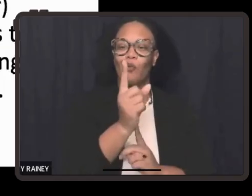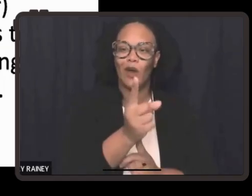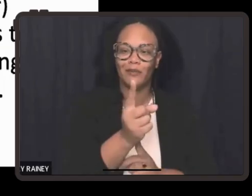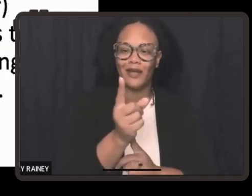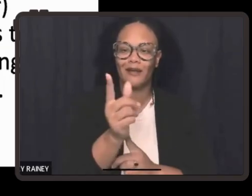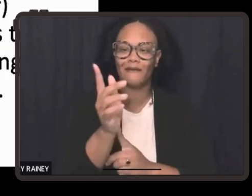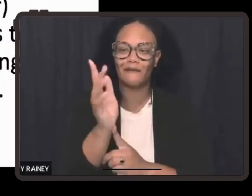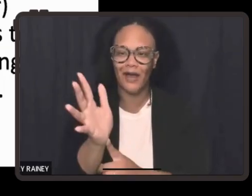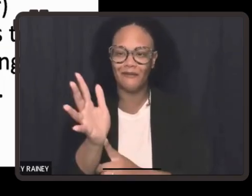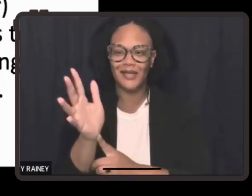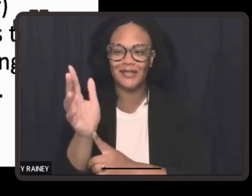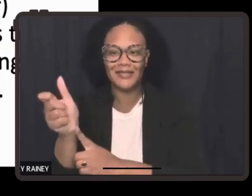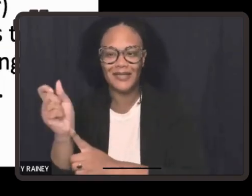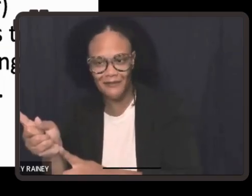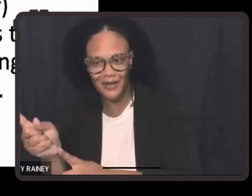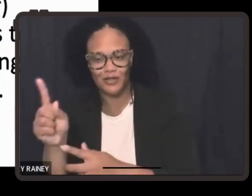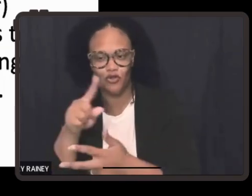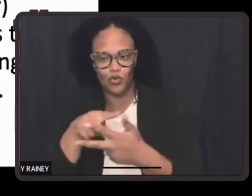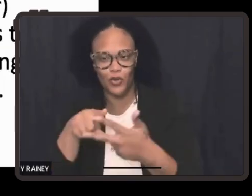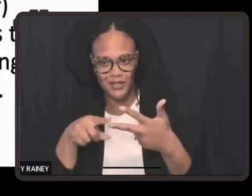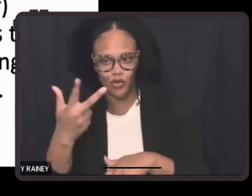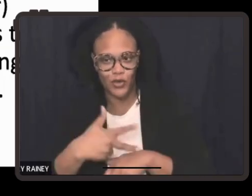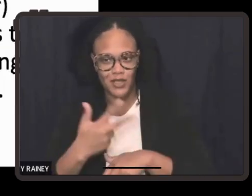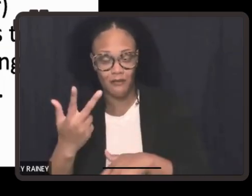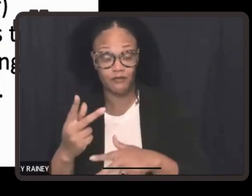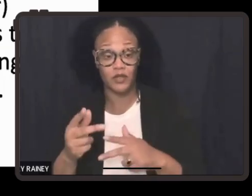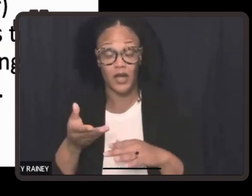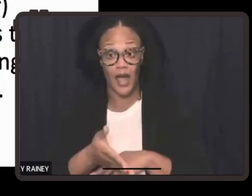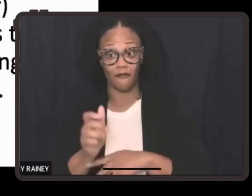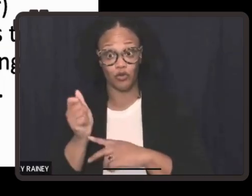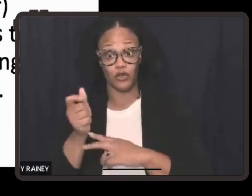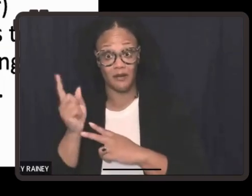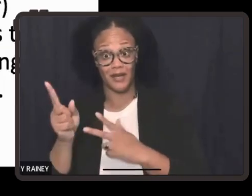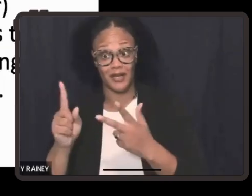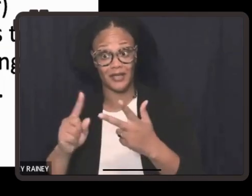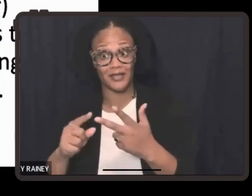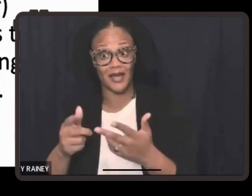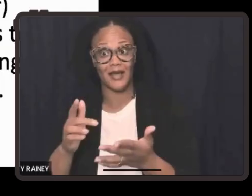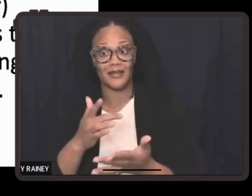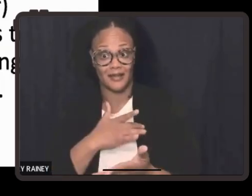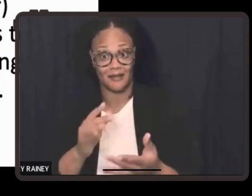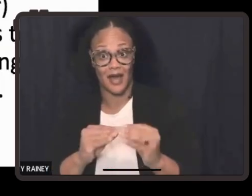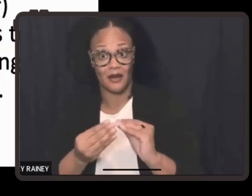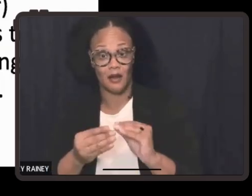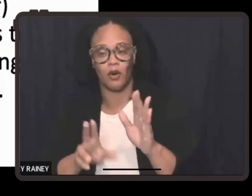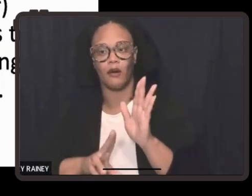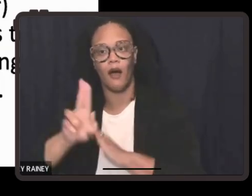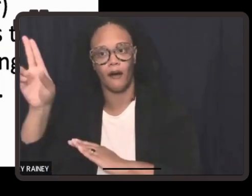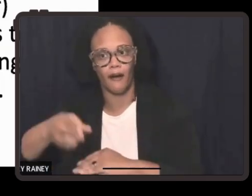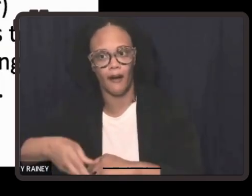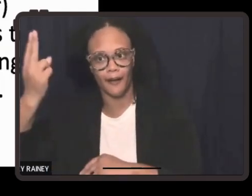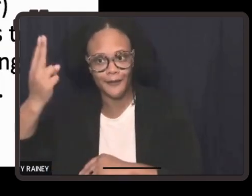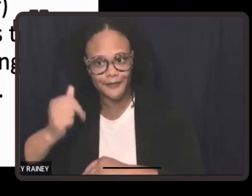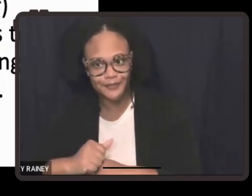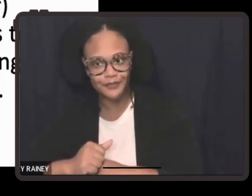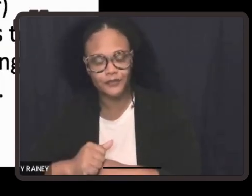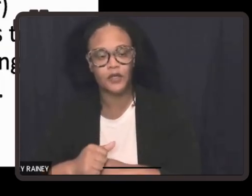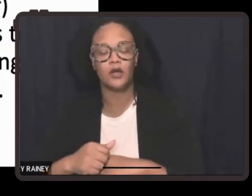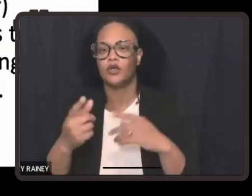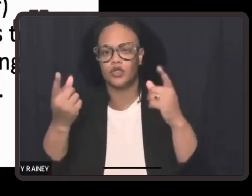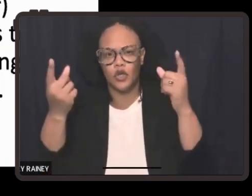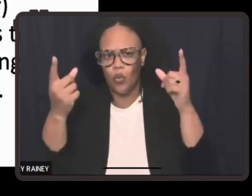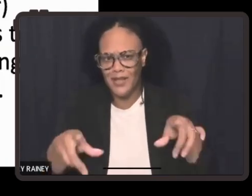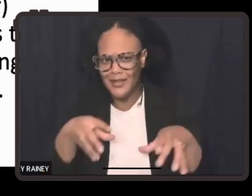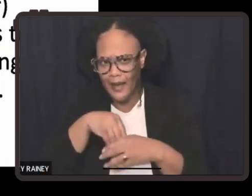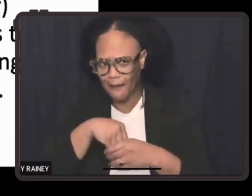and 10-minute one that can actually go up even higher. So why is that happening? So what is POTS? So what